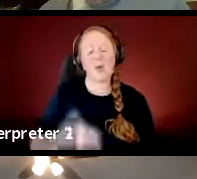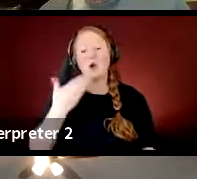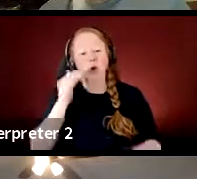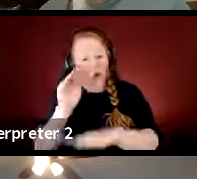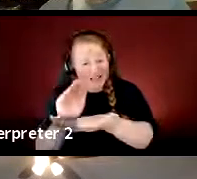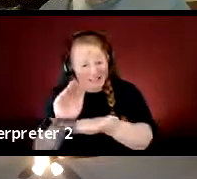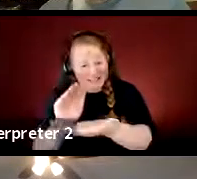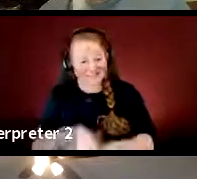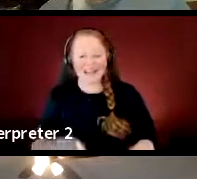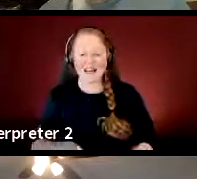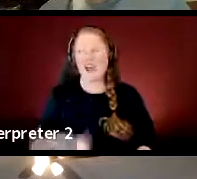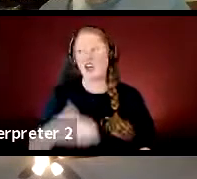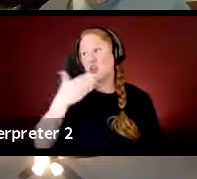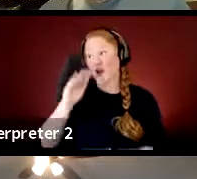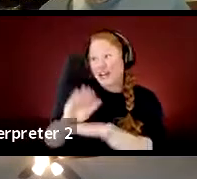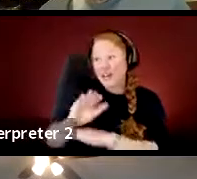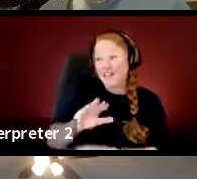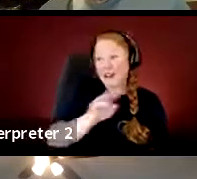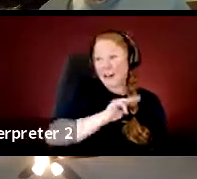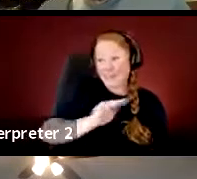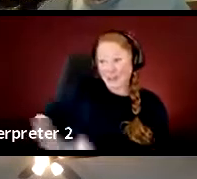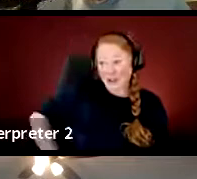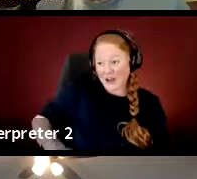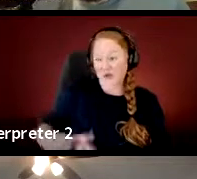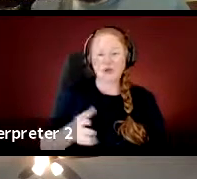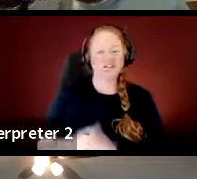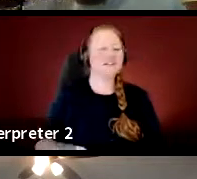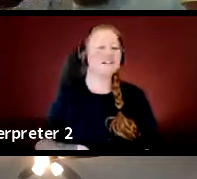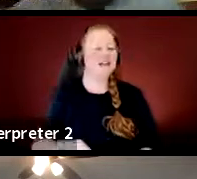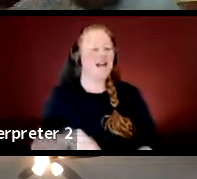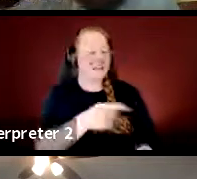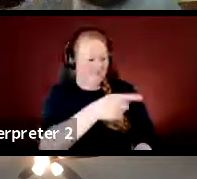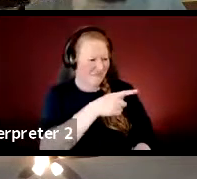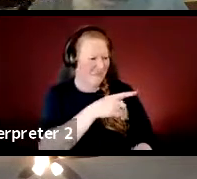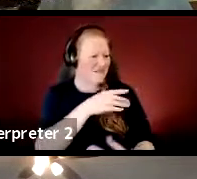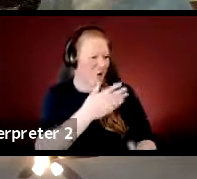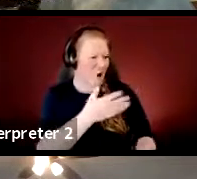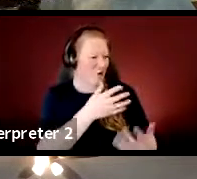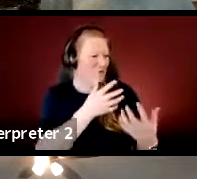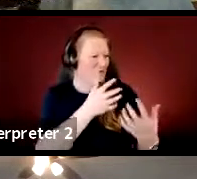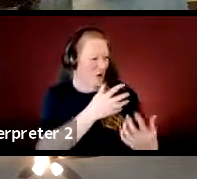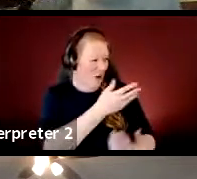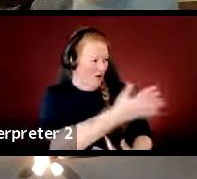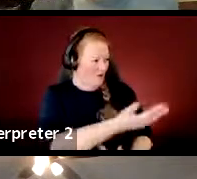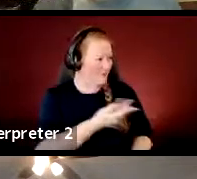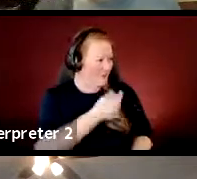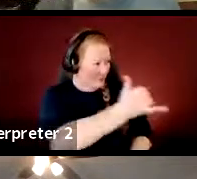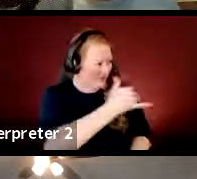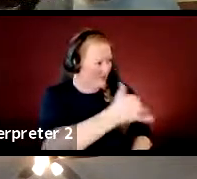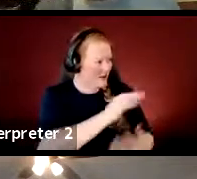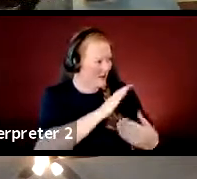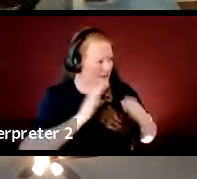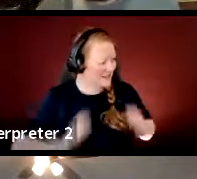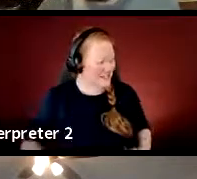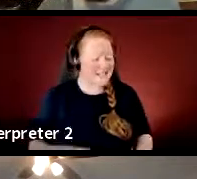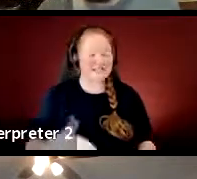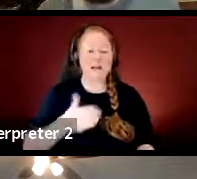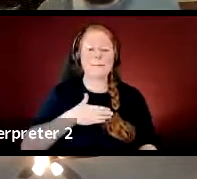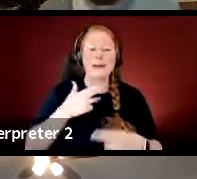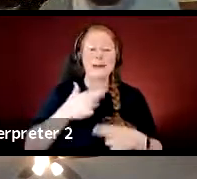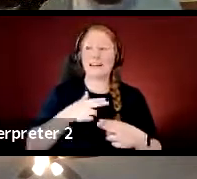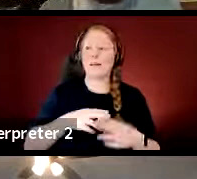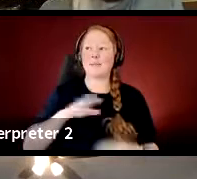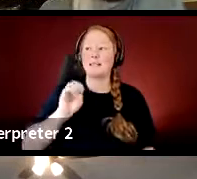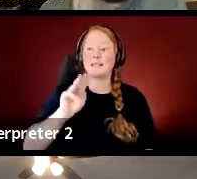Good evening, Madam Mayor, Advisory Board, and fellow St. Louisans. My name is Emma Crocker. I have a doctorate in nursing practice focused